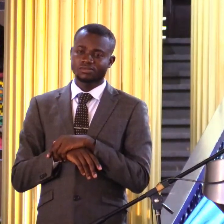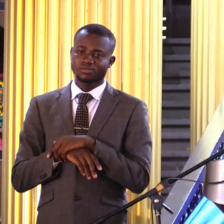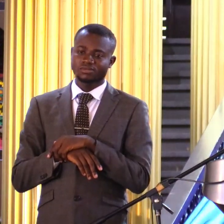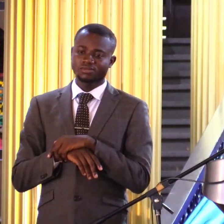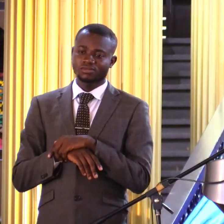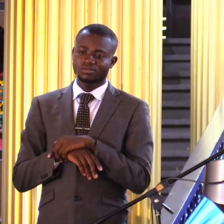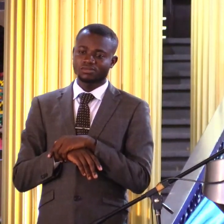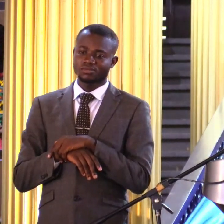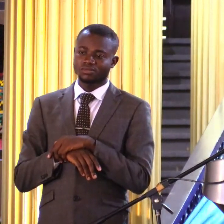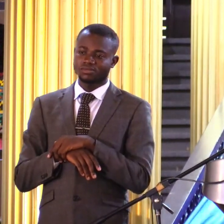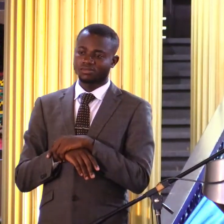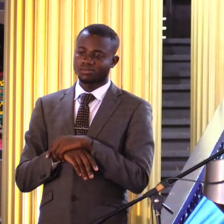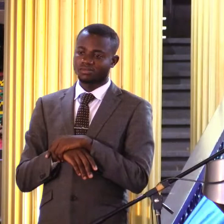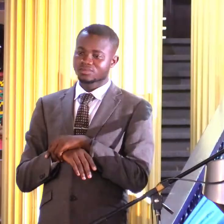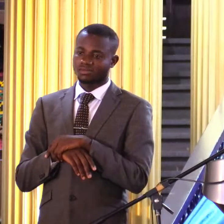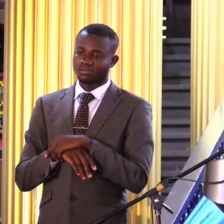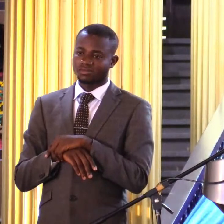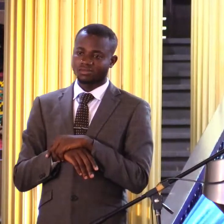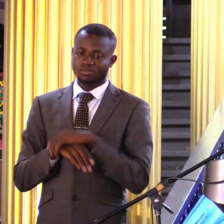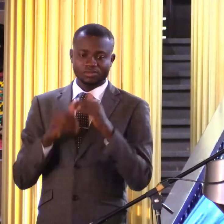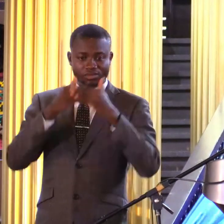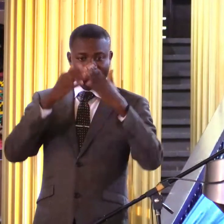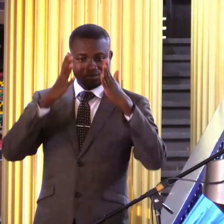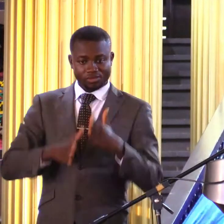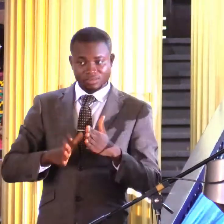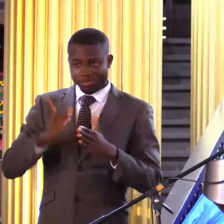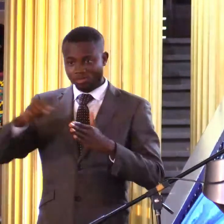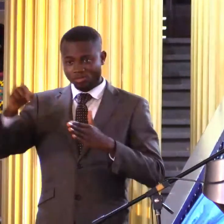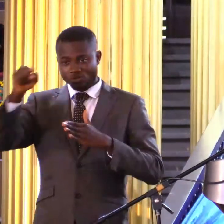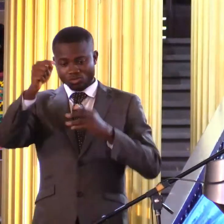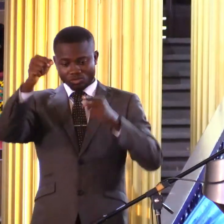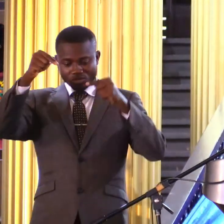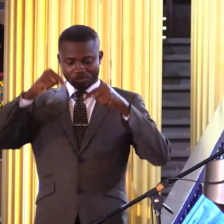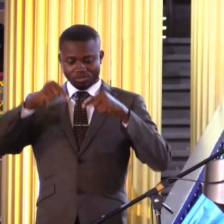couldn't run in today.